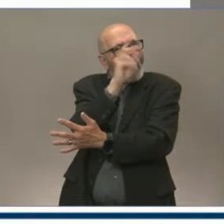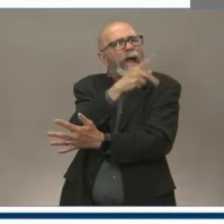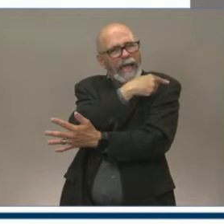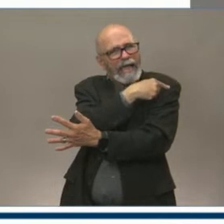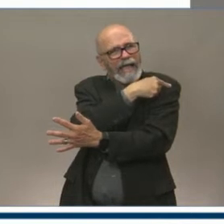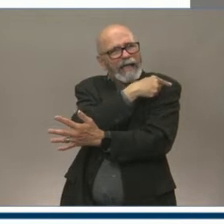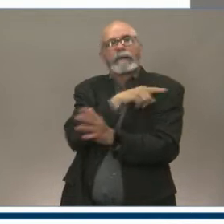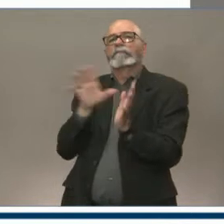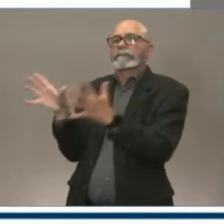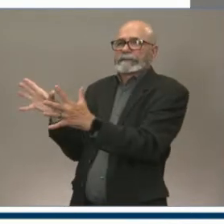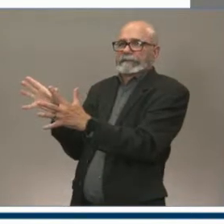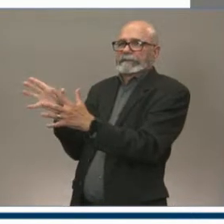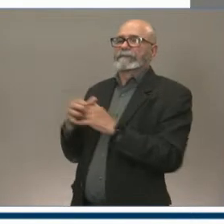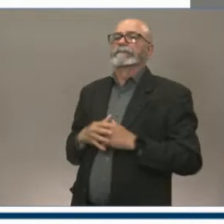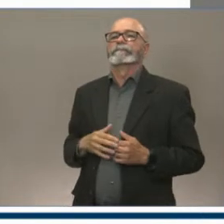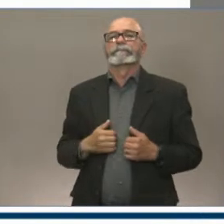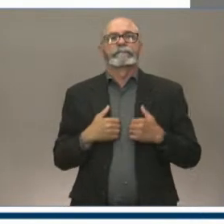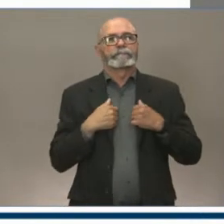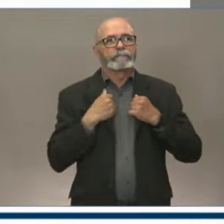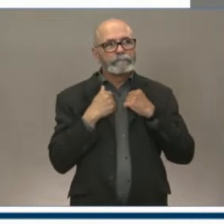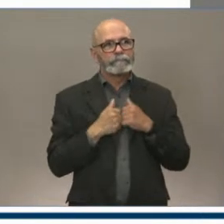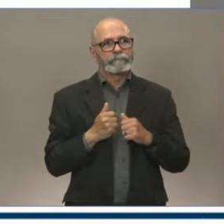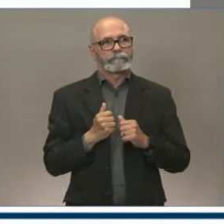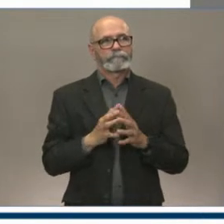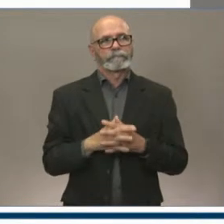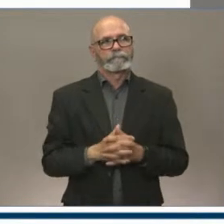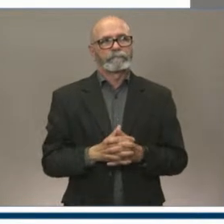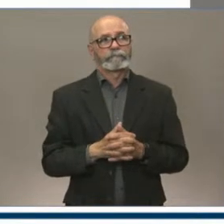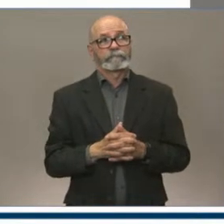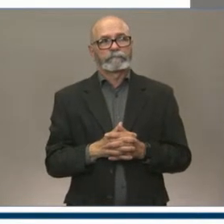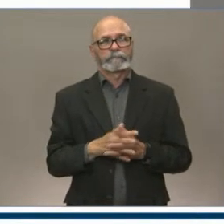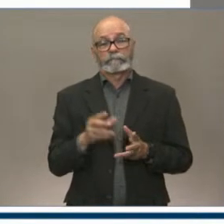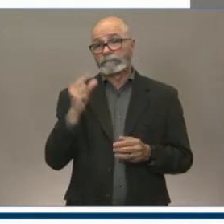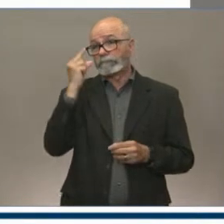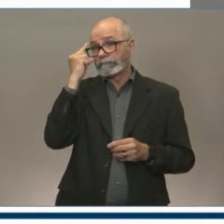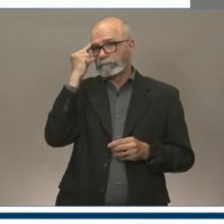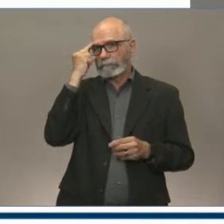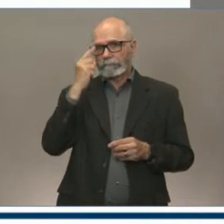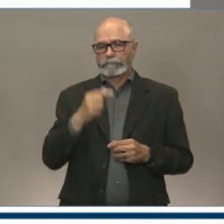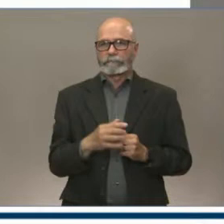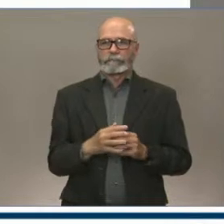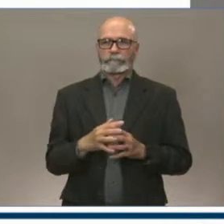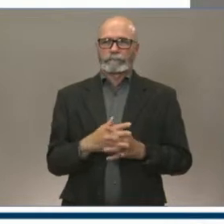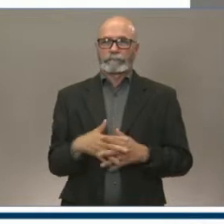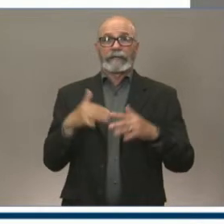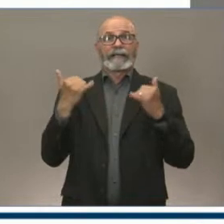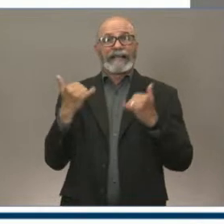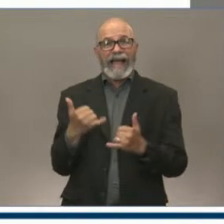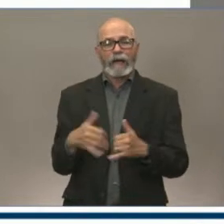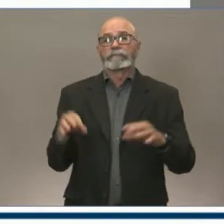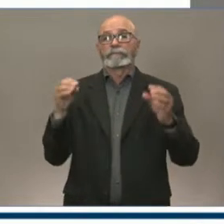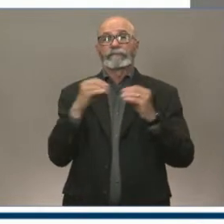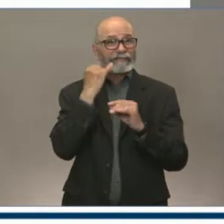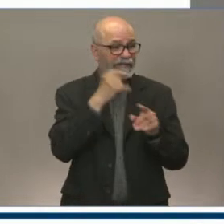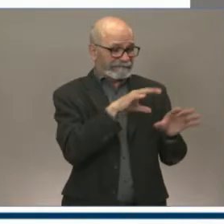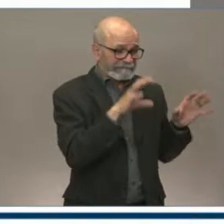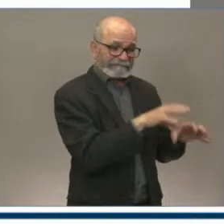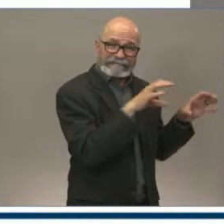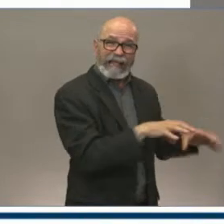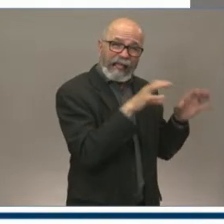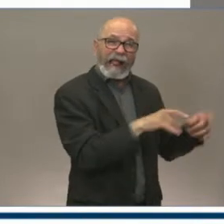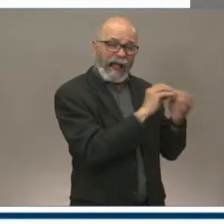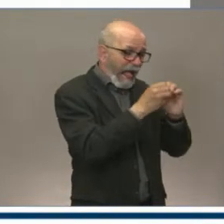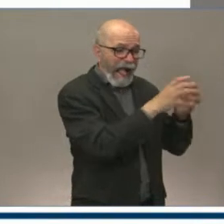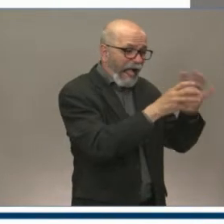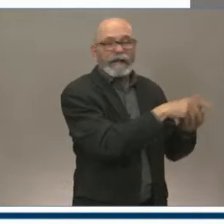know that, to your specific question, if restricting workers to one facility creates huge